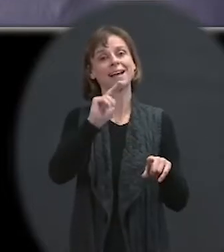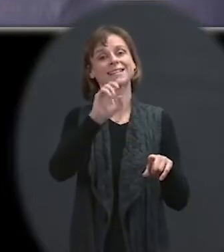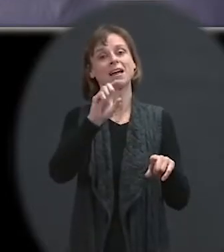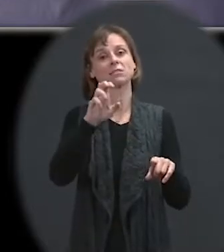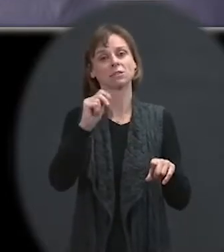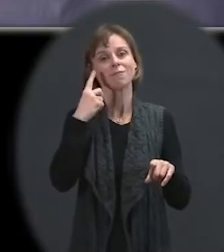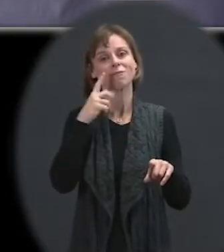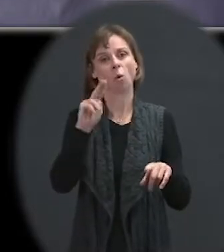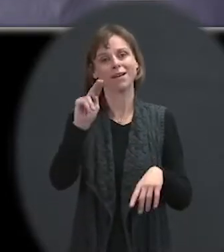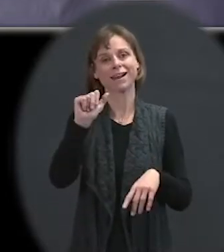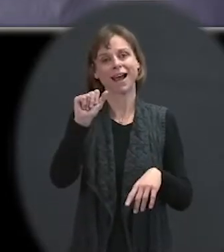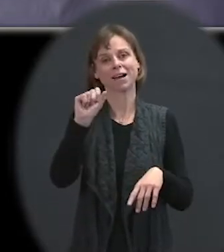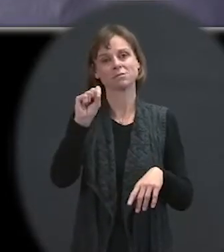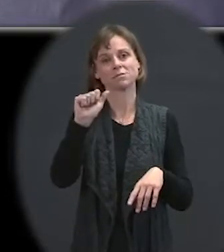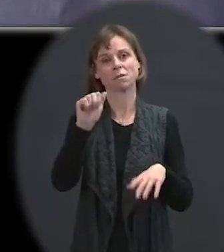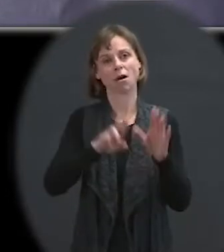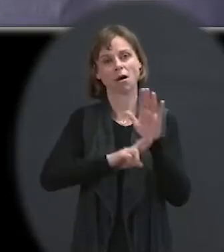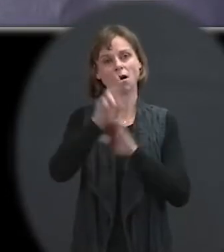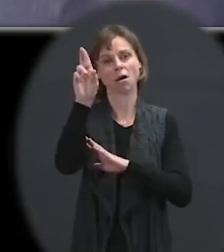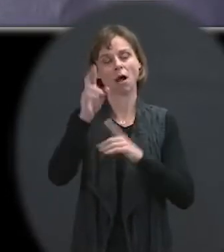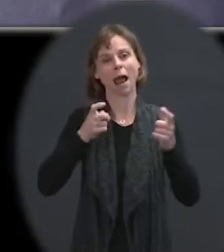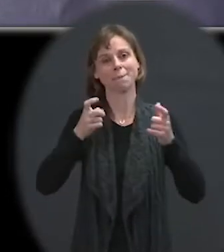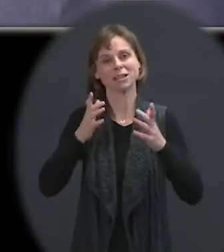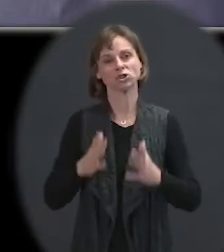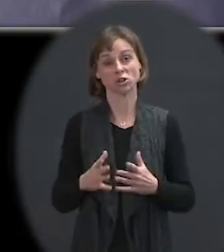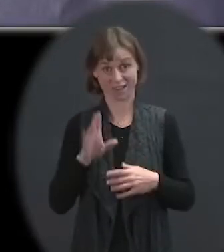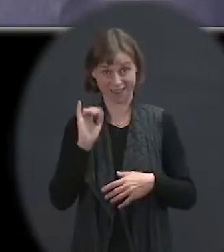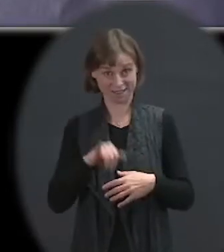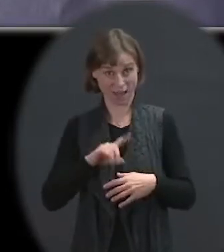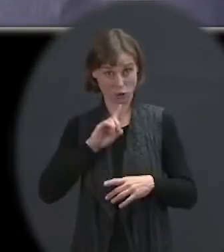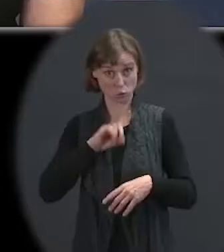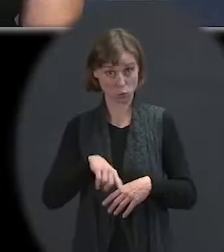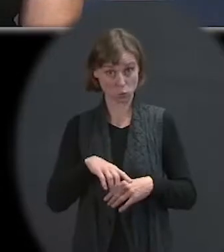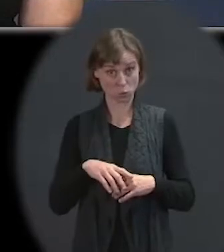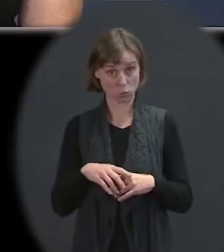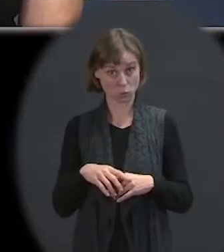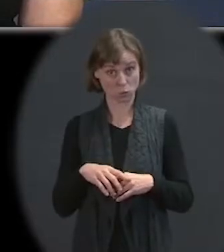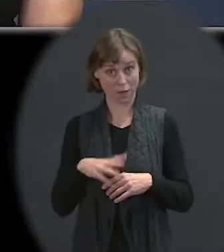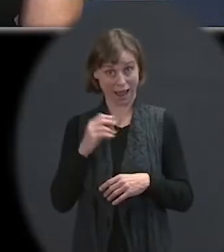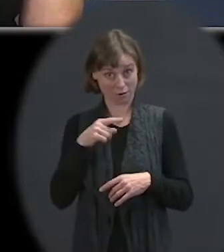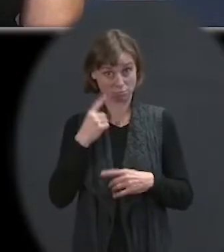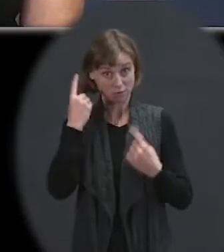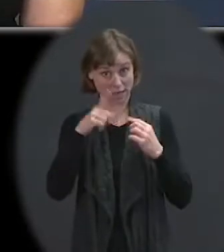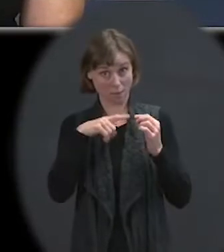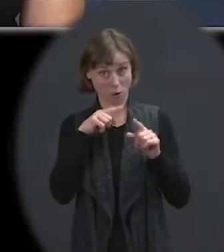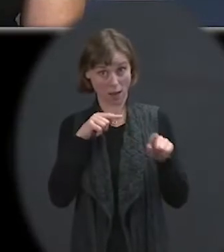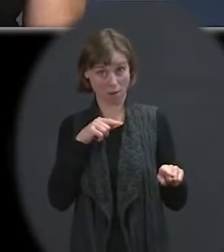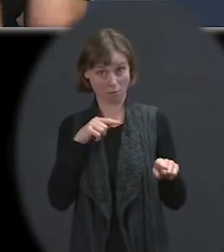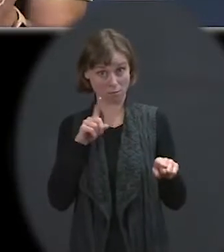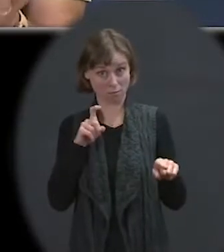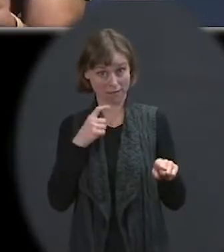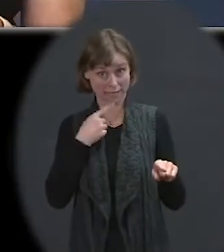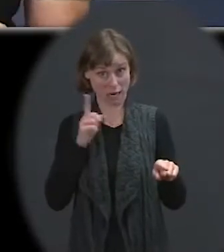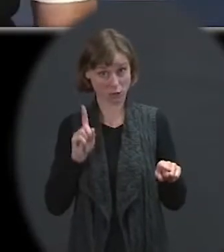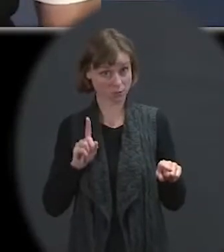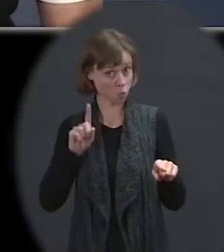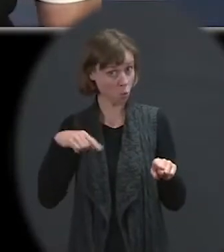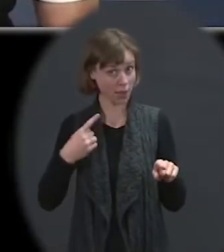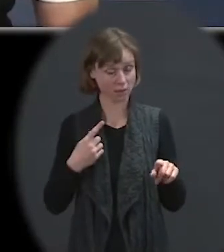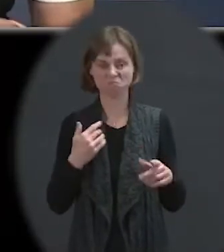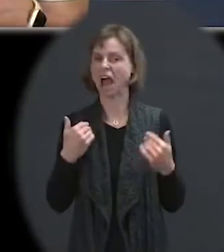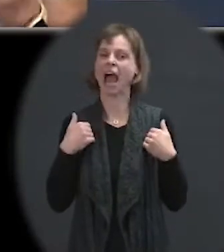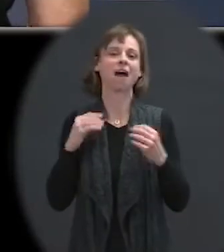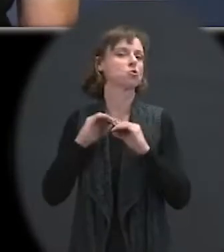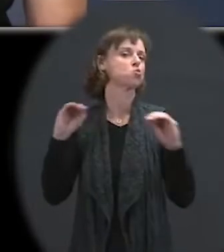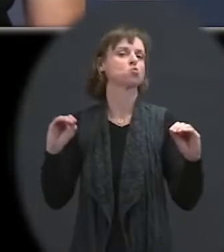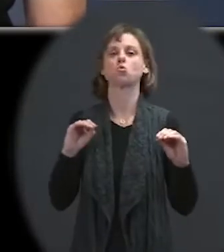Are those reports accurate? Is he under consideration? And when do you expect an announcement? I don't have any personnel announcements for